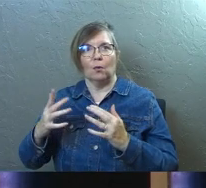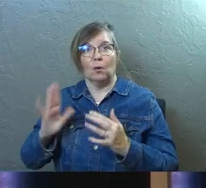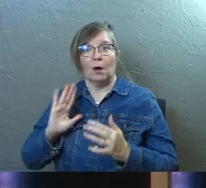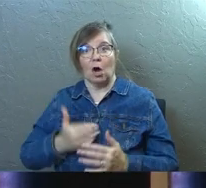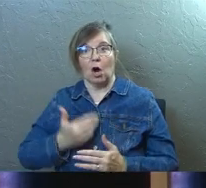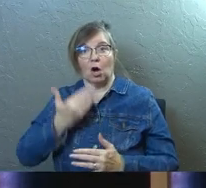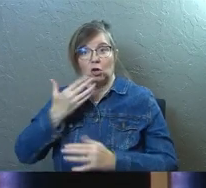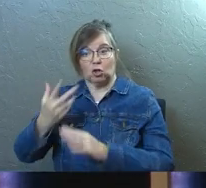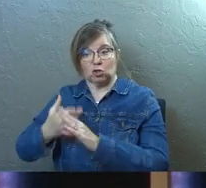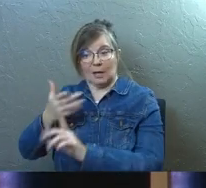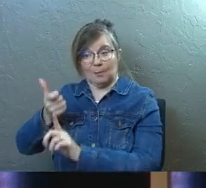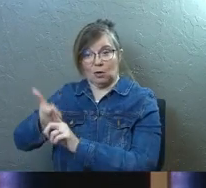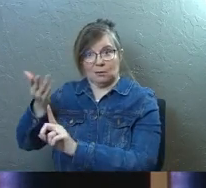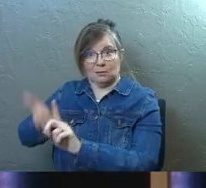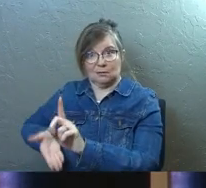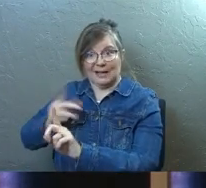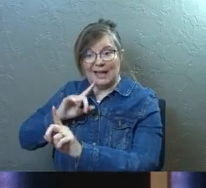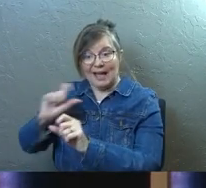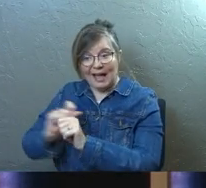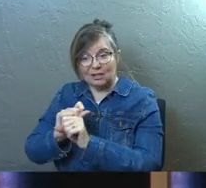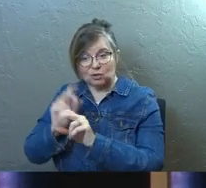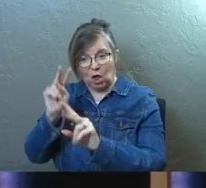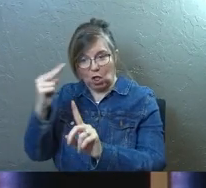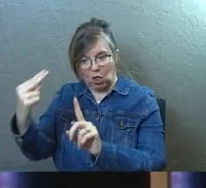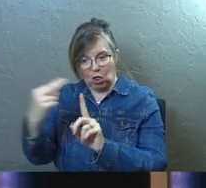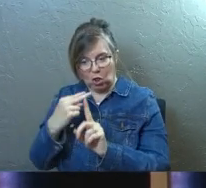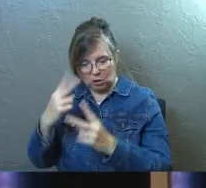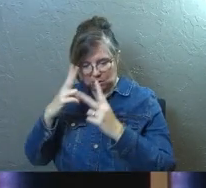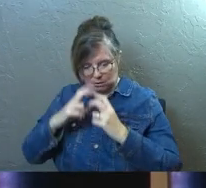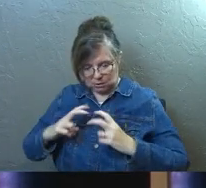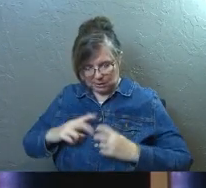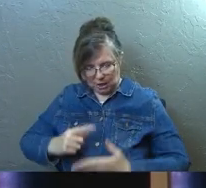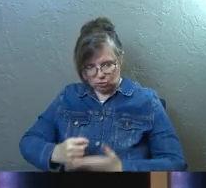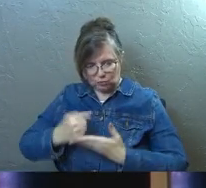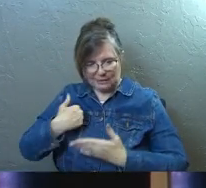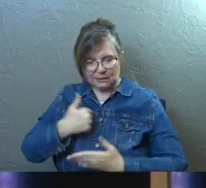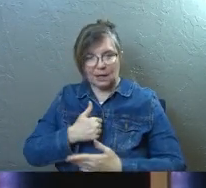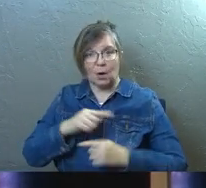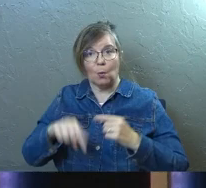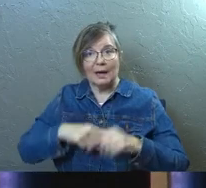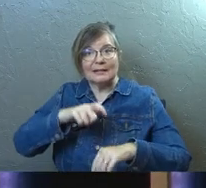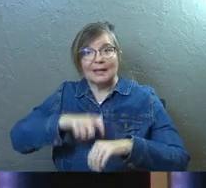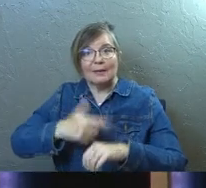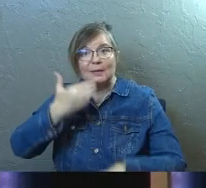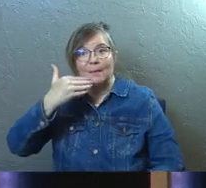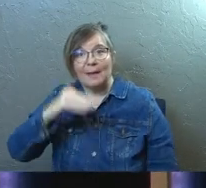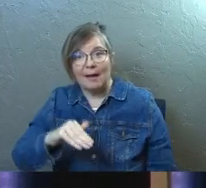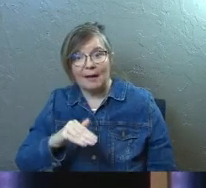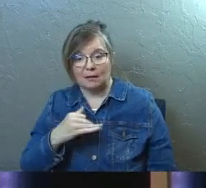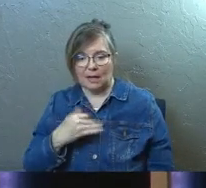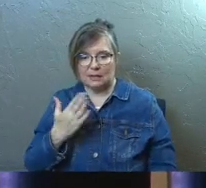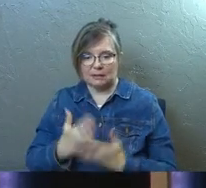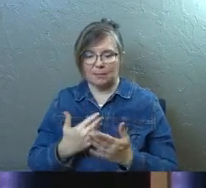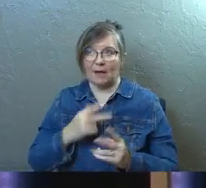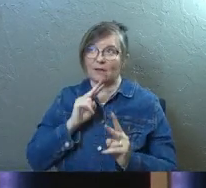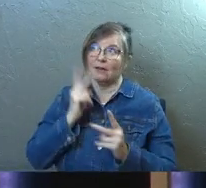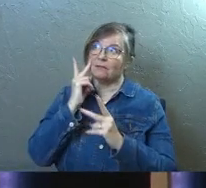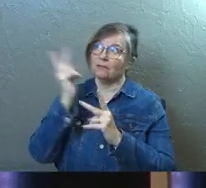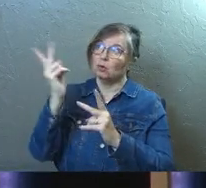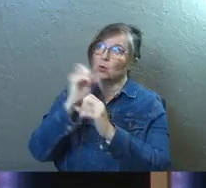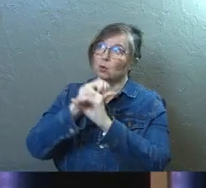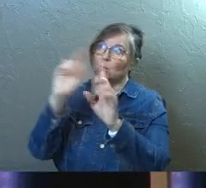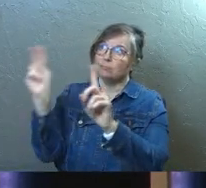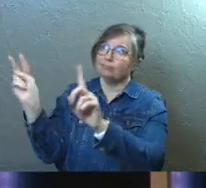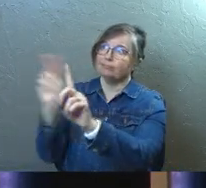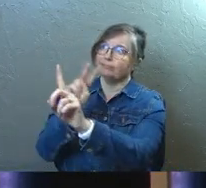there's a difference in how our good shepherd actually treats us, especially when the times are bad. And some of us have a view of God today, if I